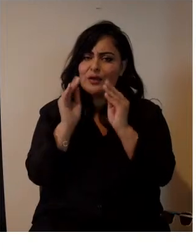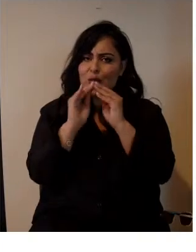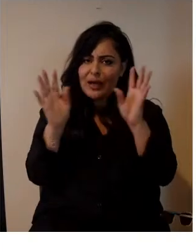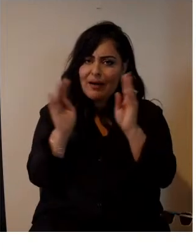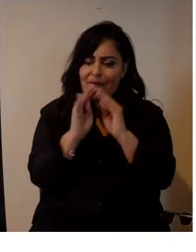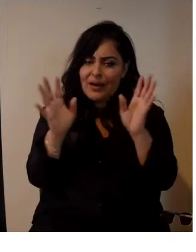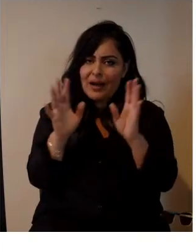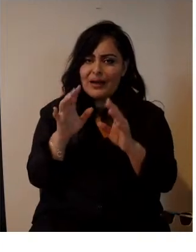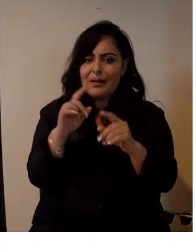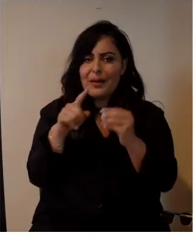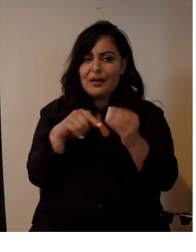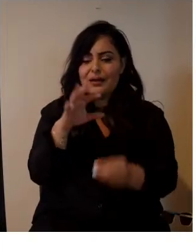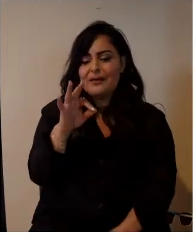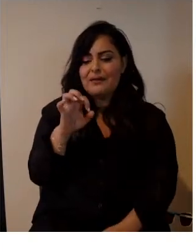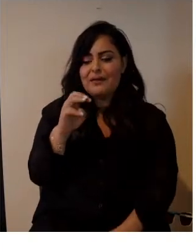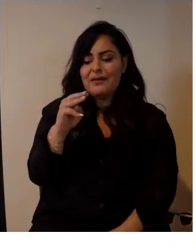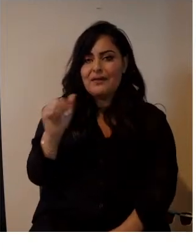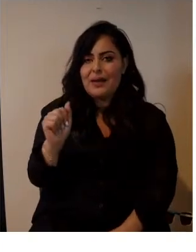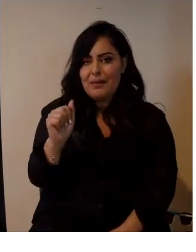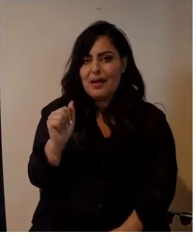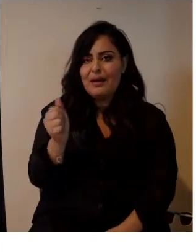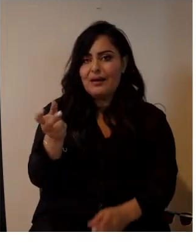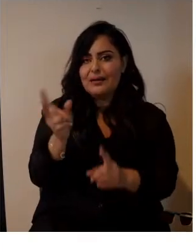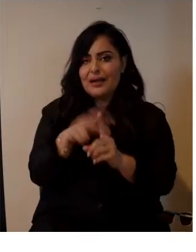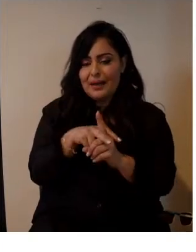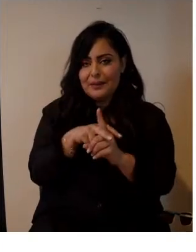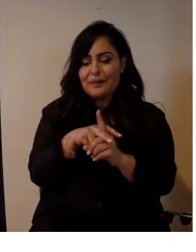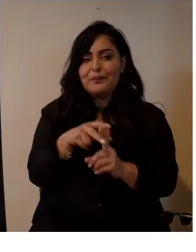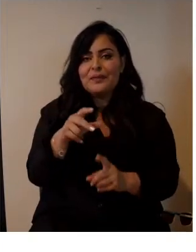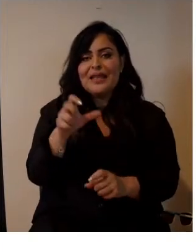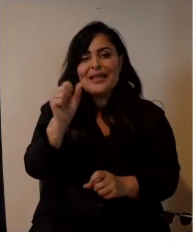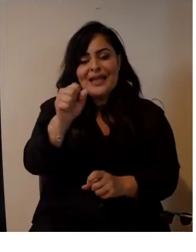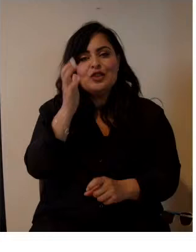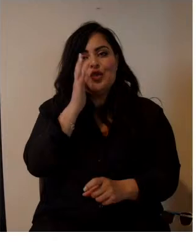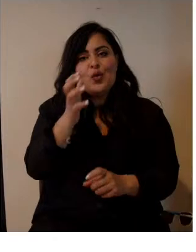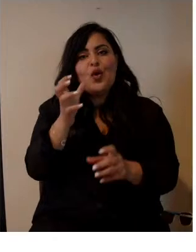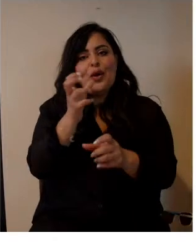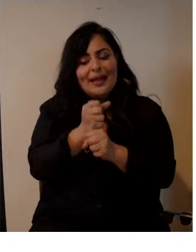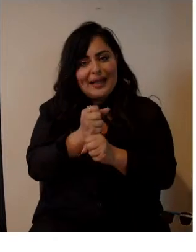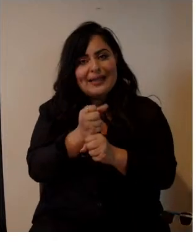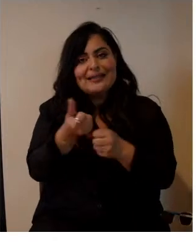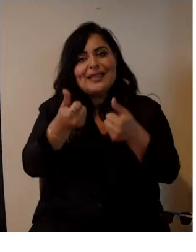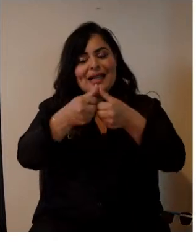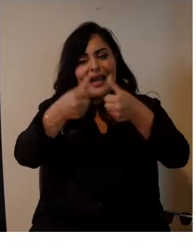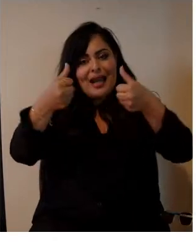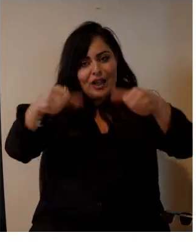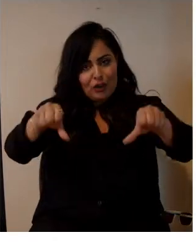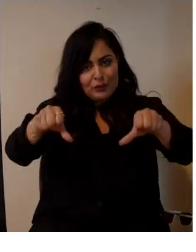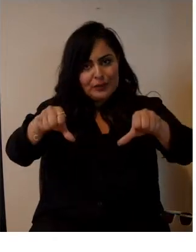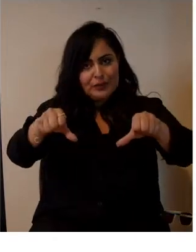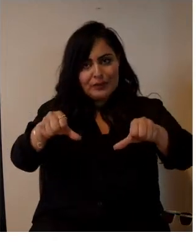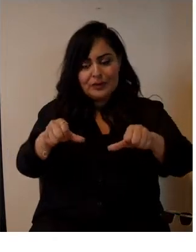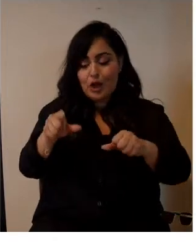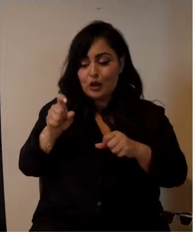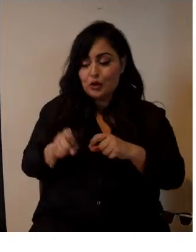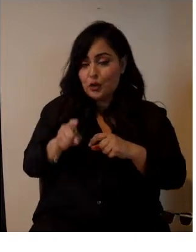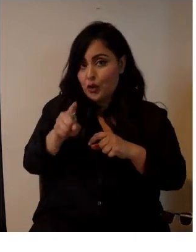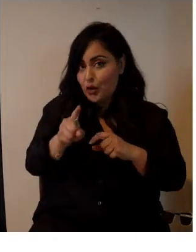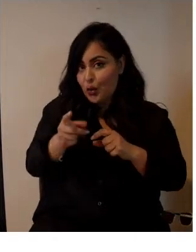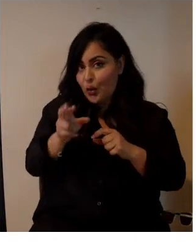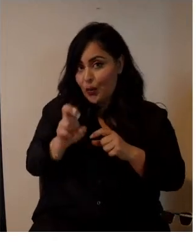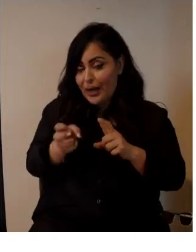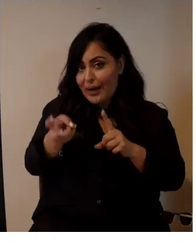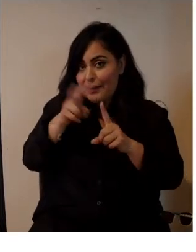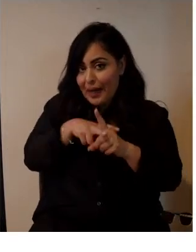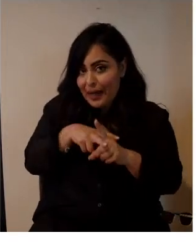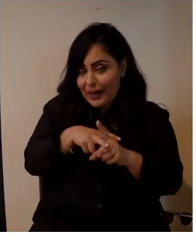about the FEMA claims. Yes, you will get the denial because you have insurance, and it says, should you reapply or mark that we